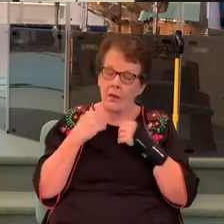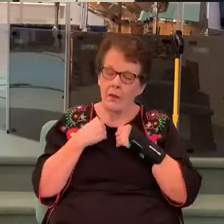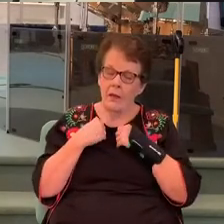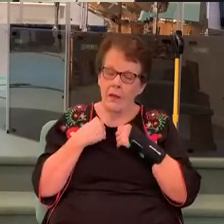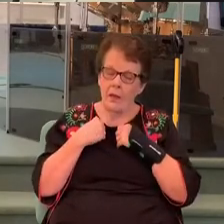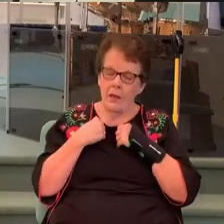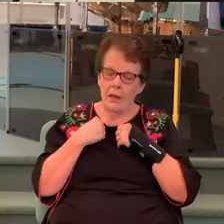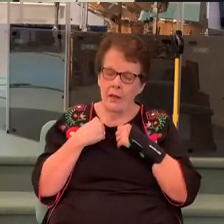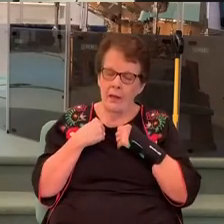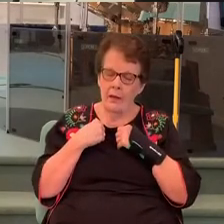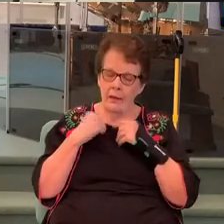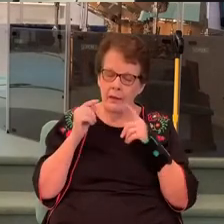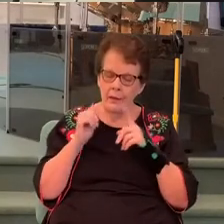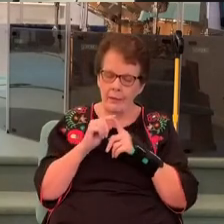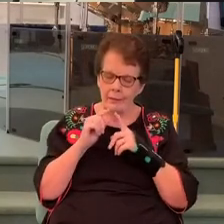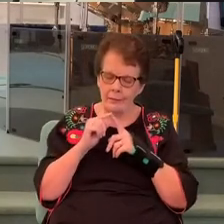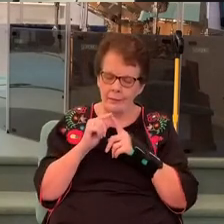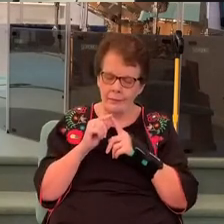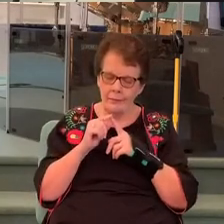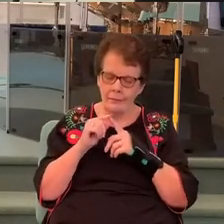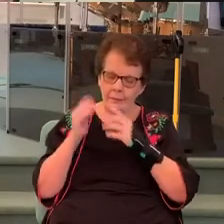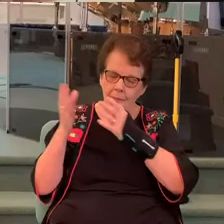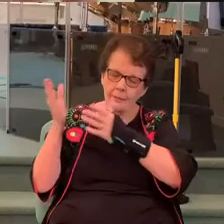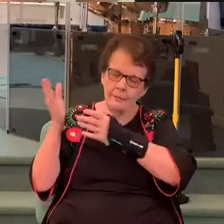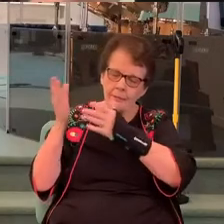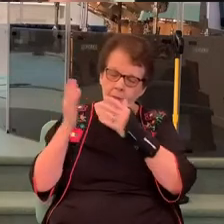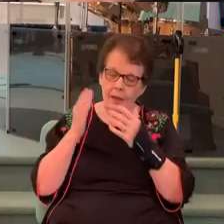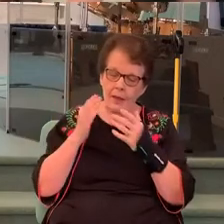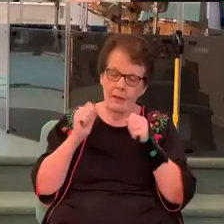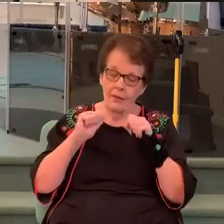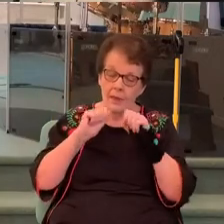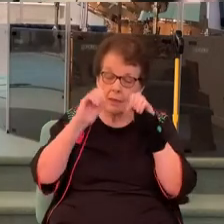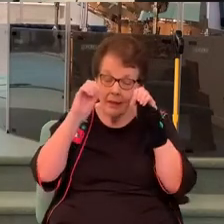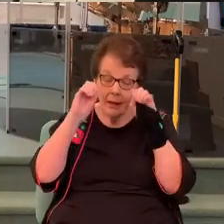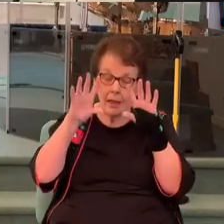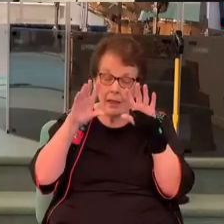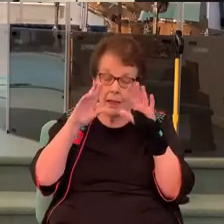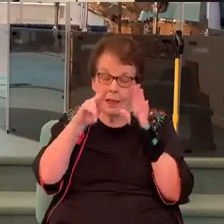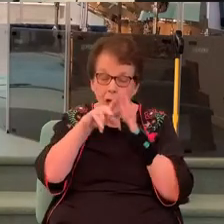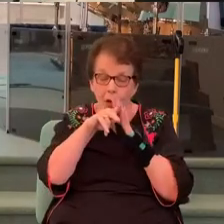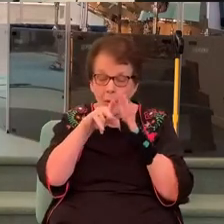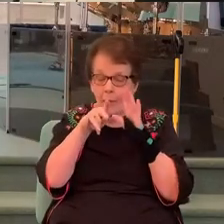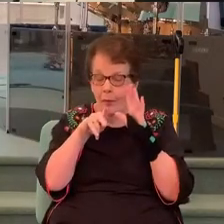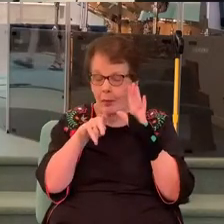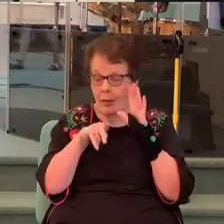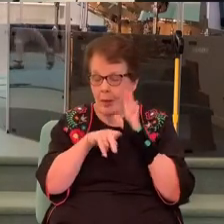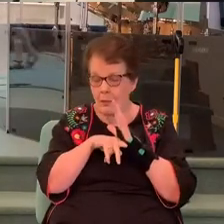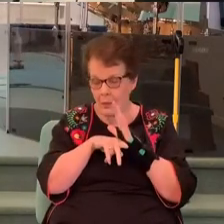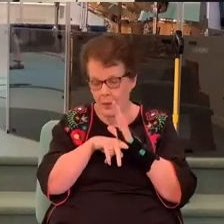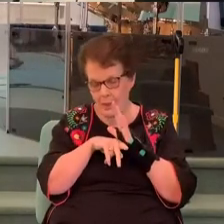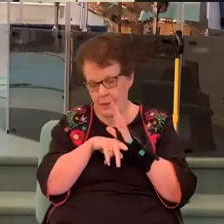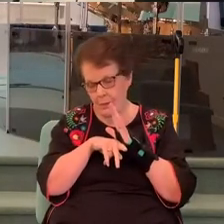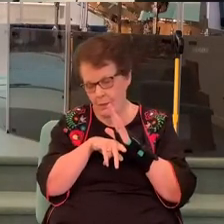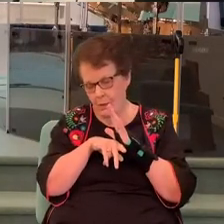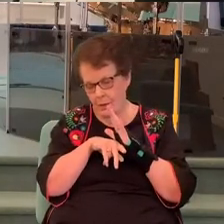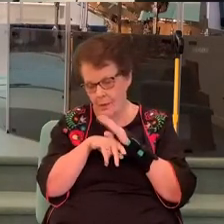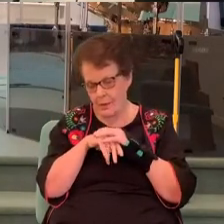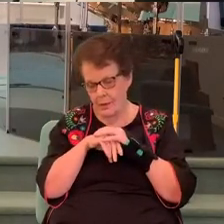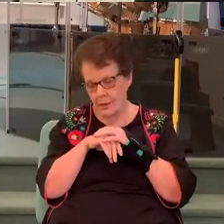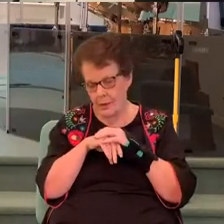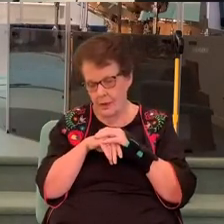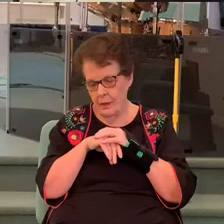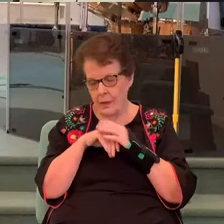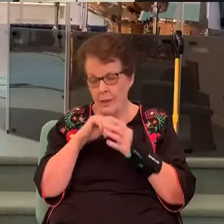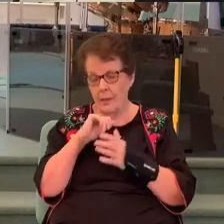your word that give us some very clear principles. We can pray in every season, God. And there are people that are in